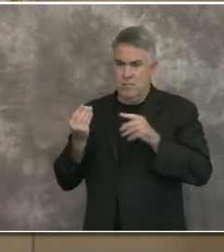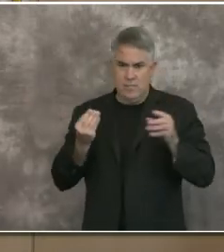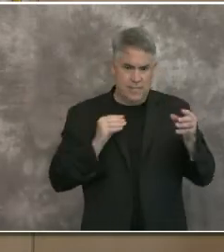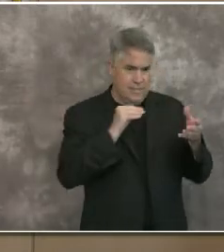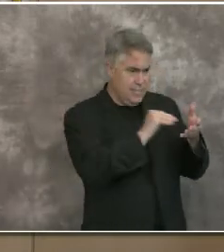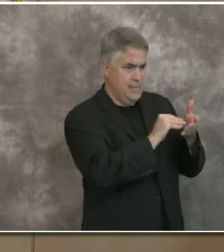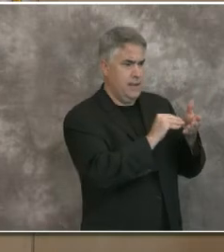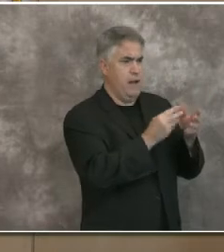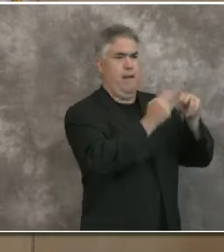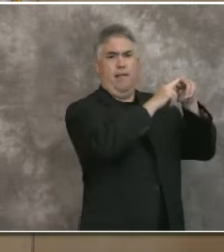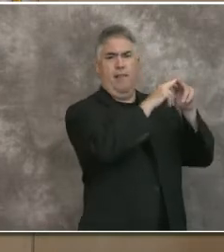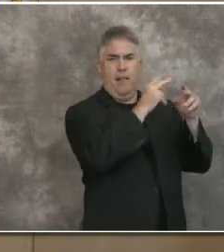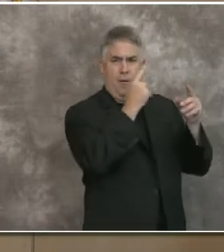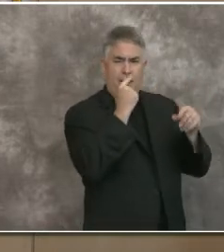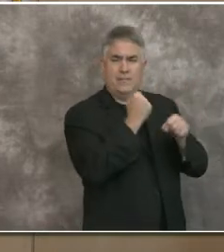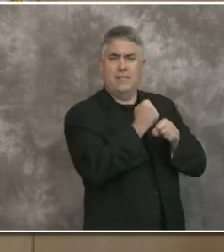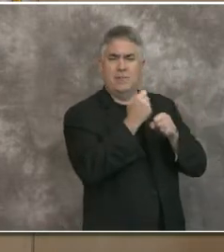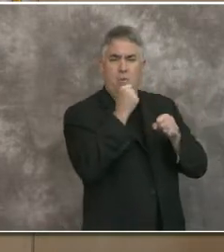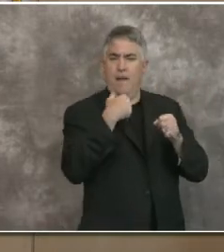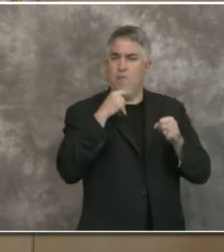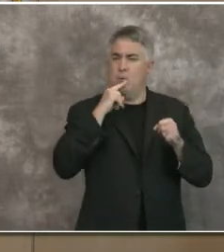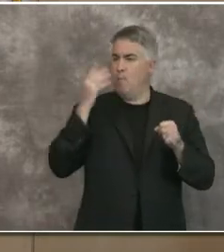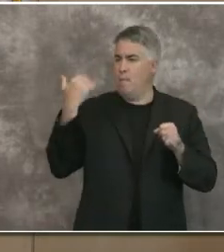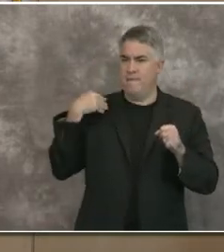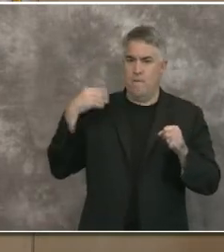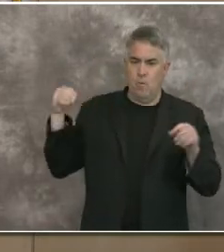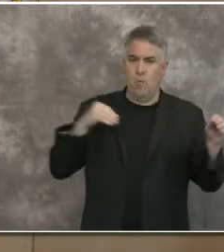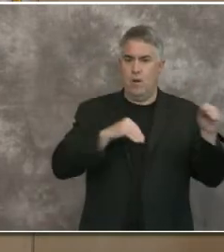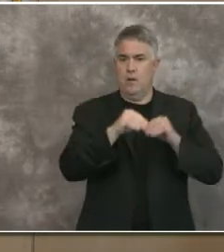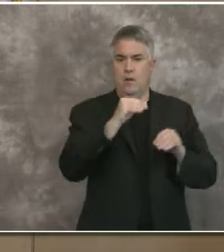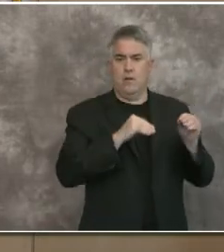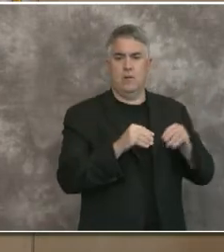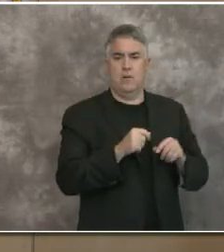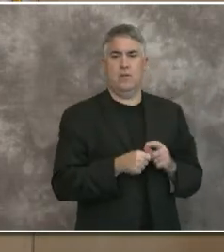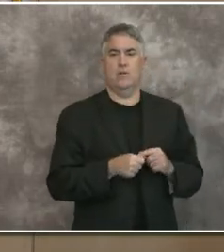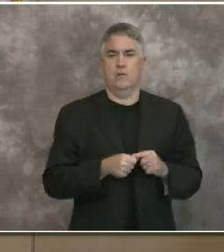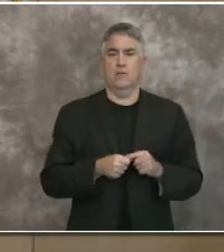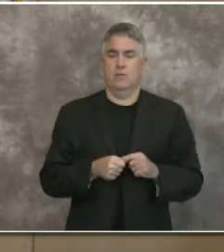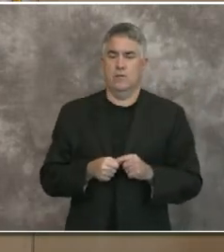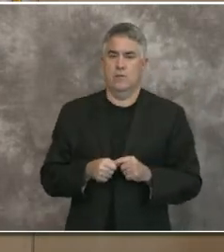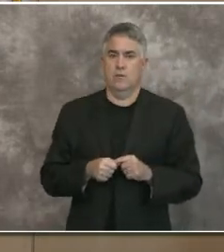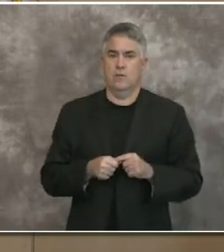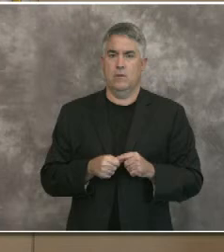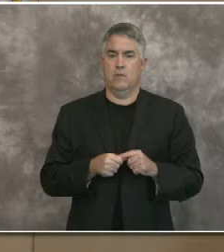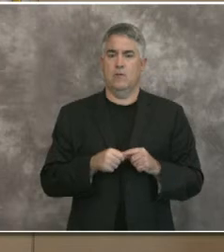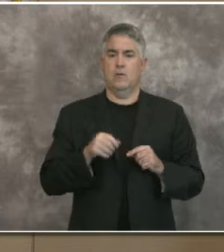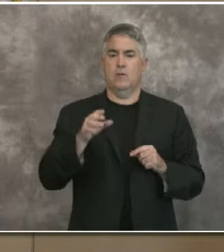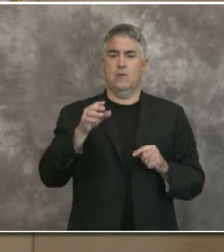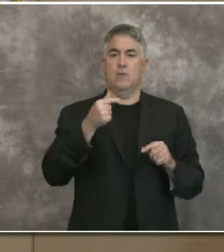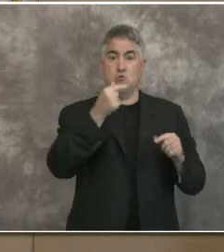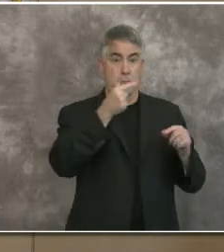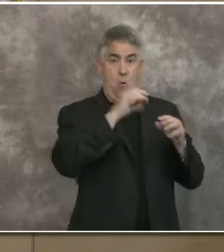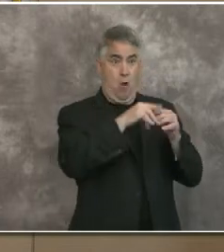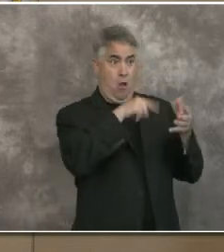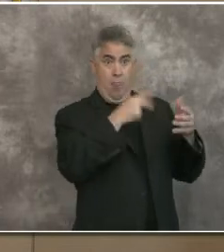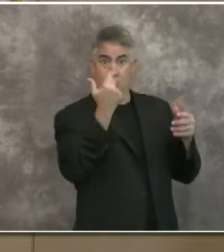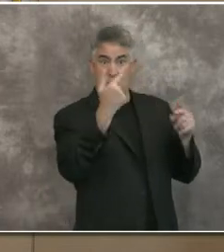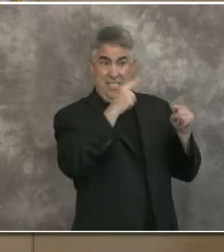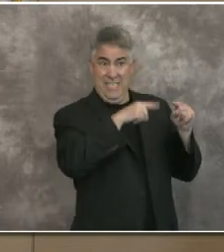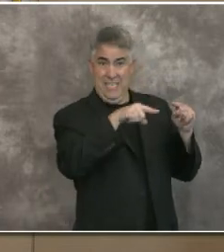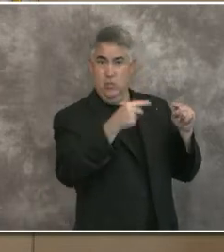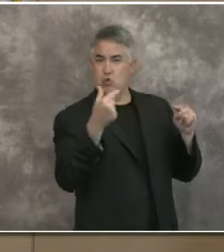of our triggers are still green, and we have no areas of